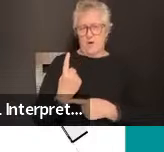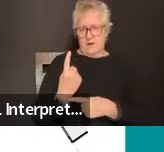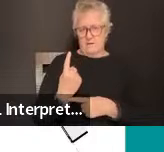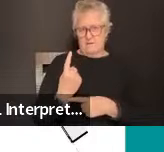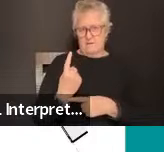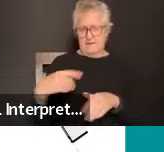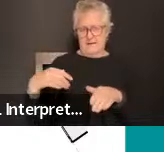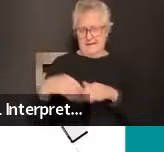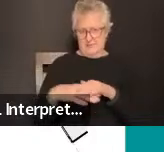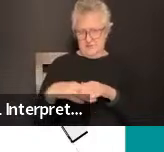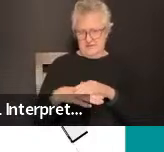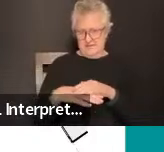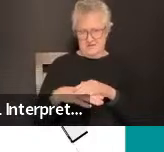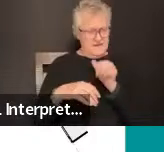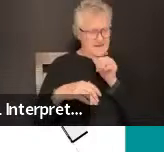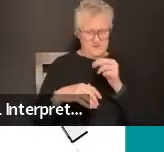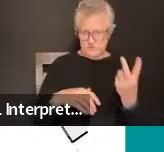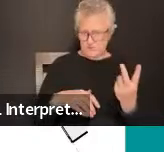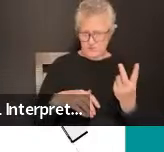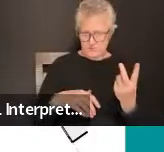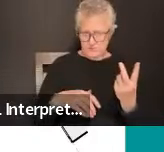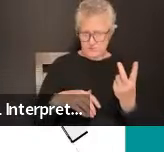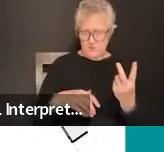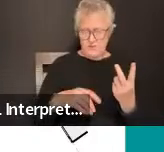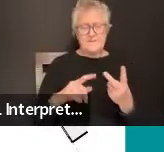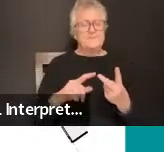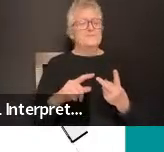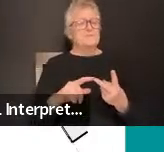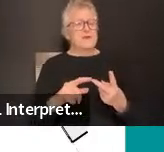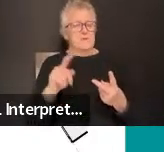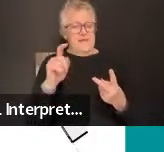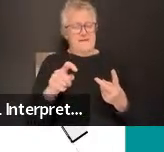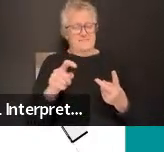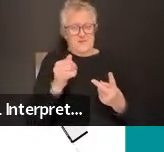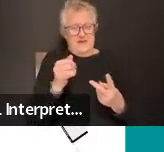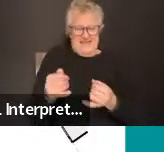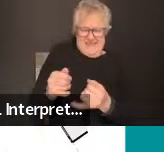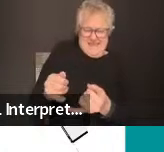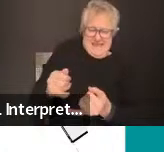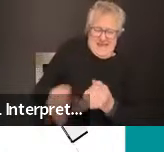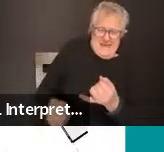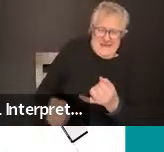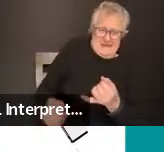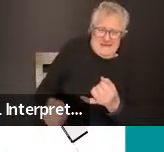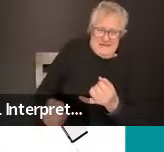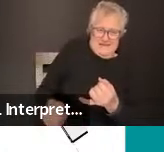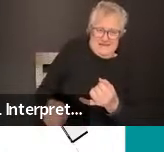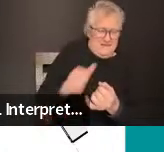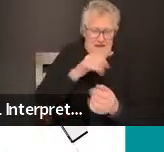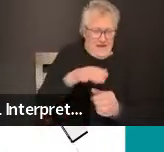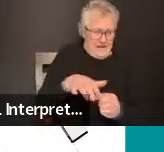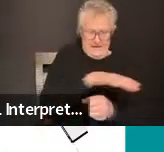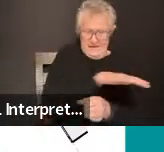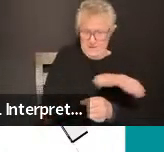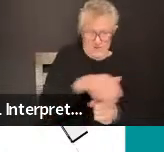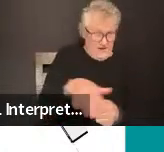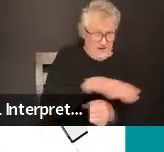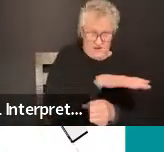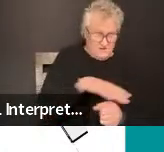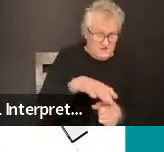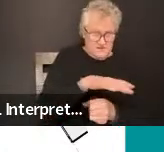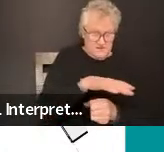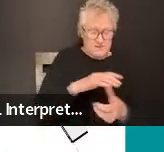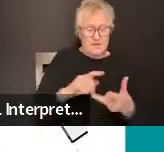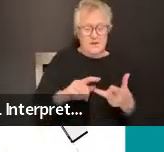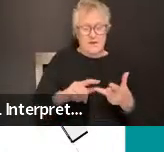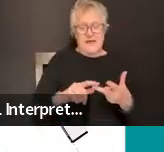far end, but it still fits within TriMet's requirements for platform width. And instead of a regular full public